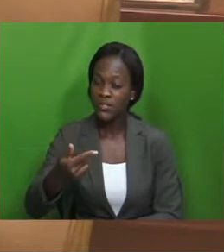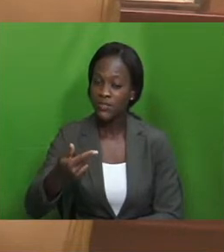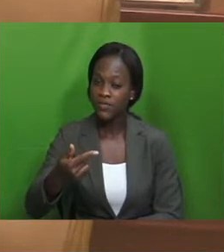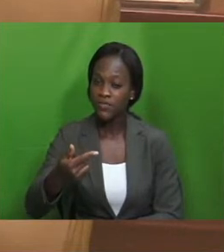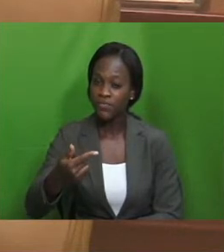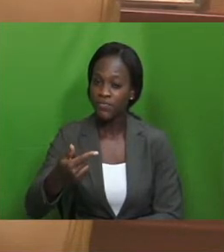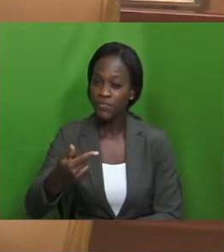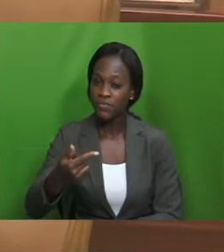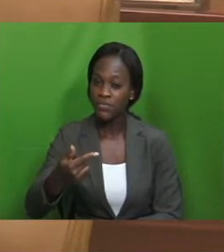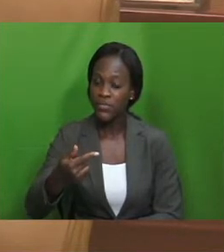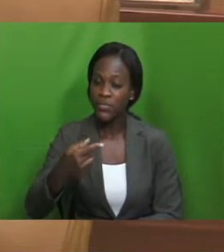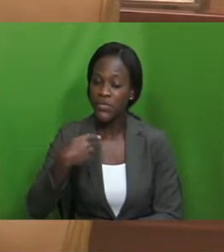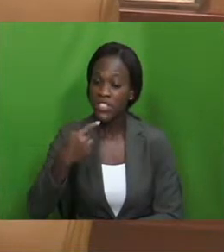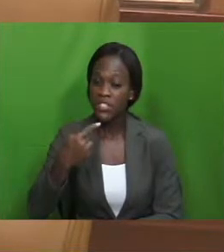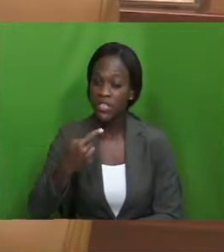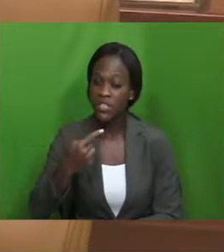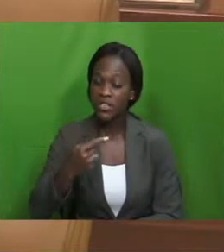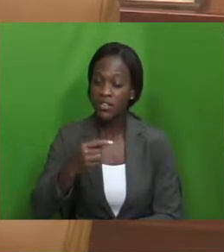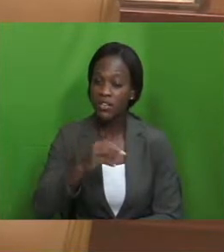Honorable Member of